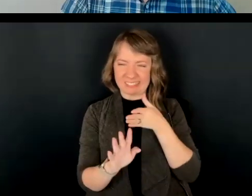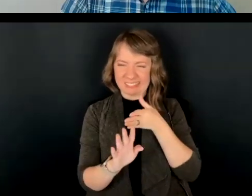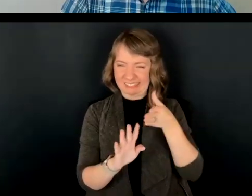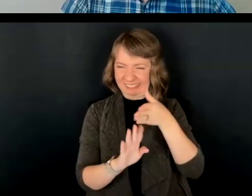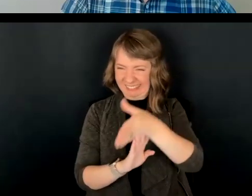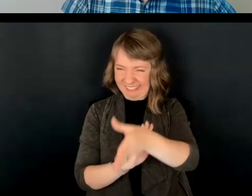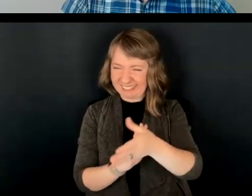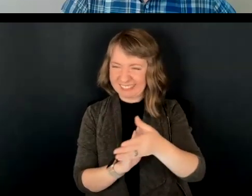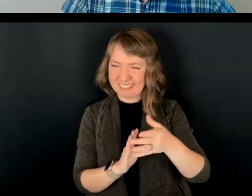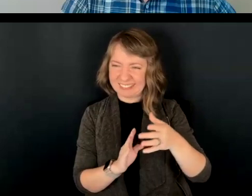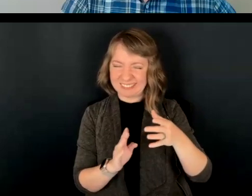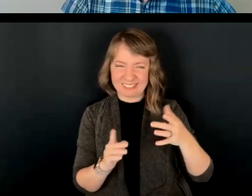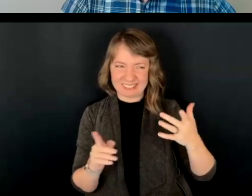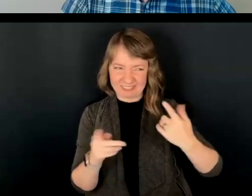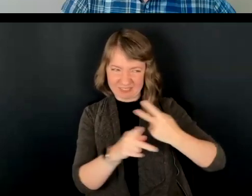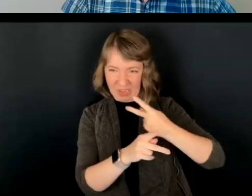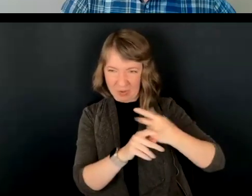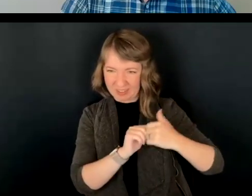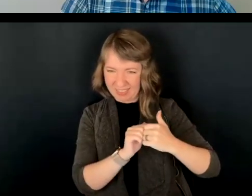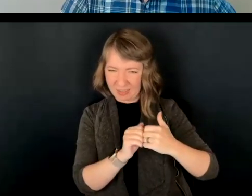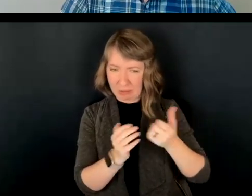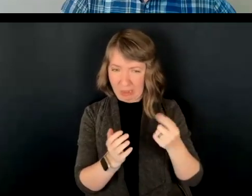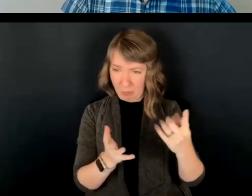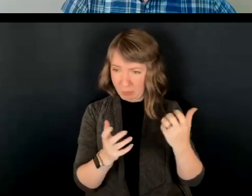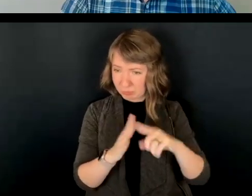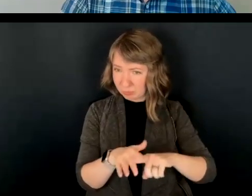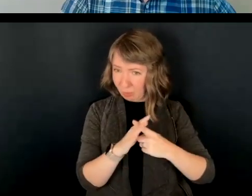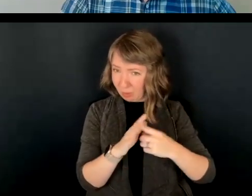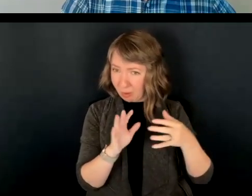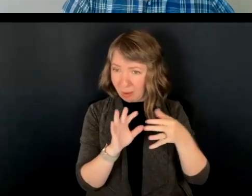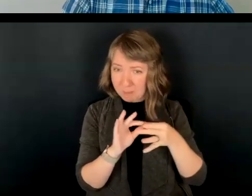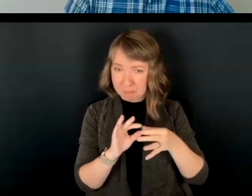of things. Does anyone want to kick us off with that?